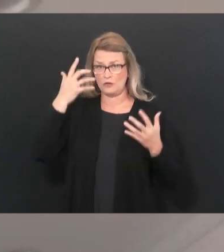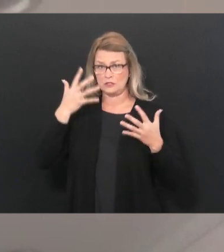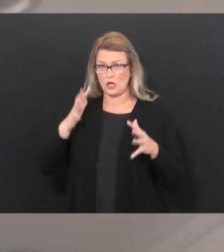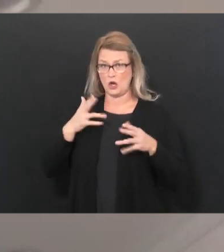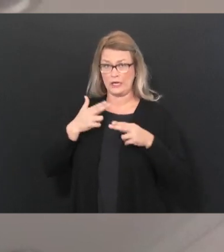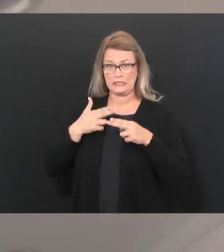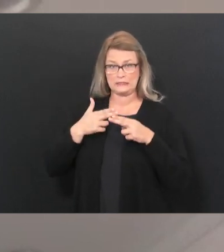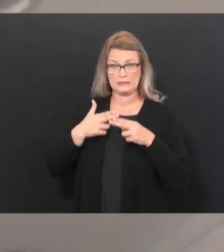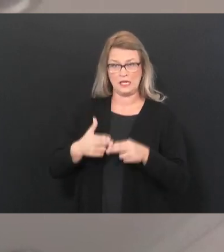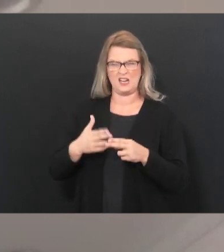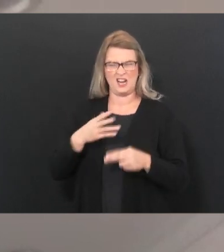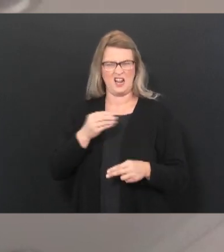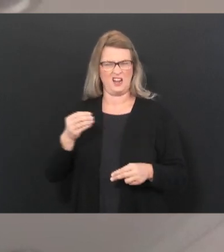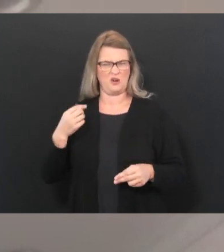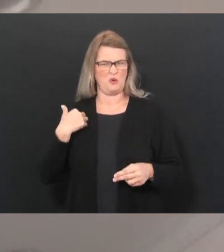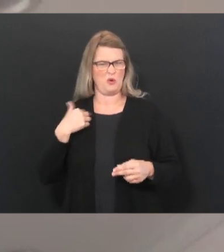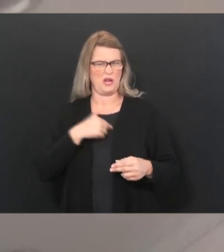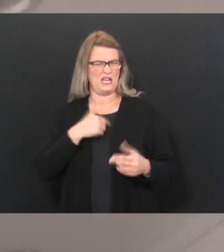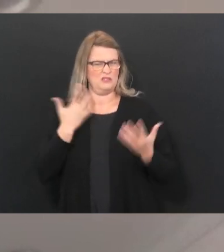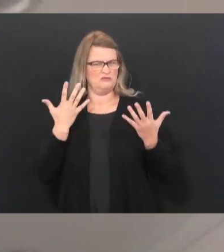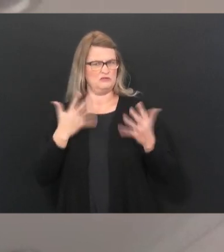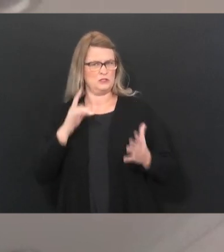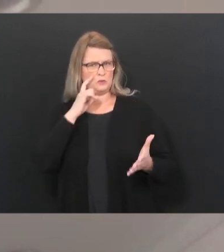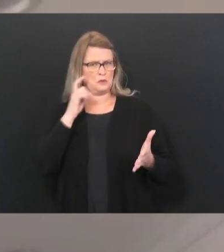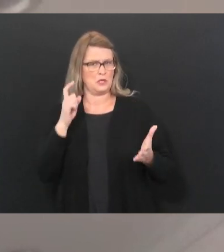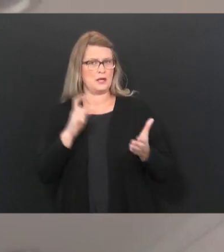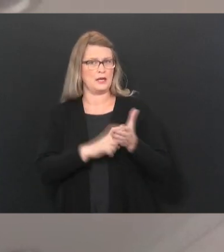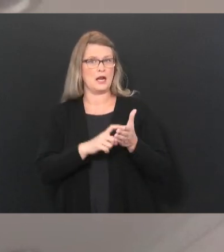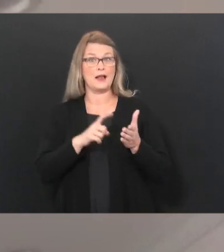all recognize. When we look at this